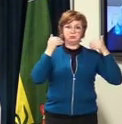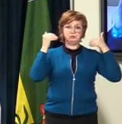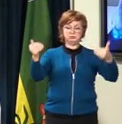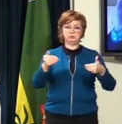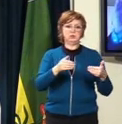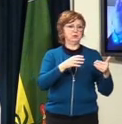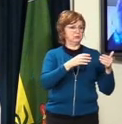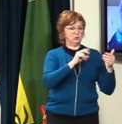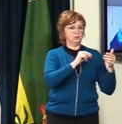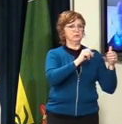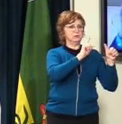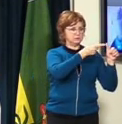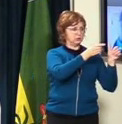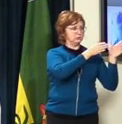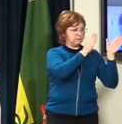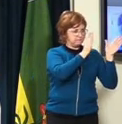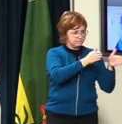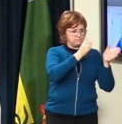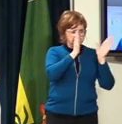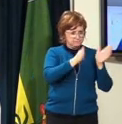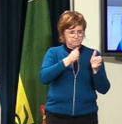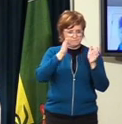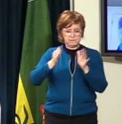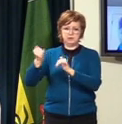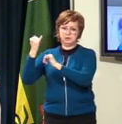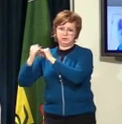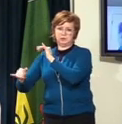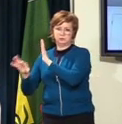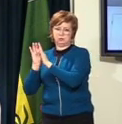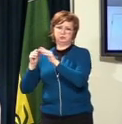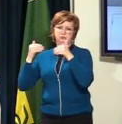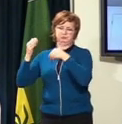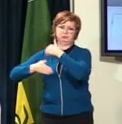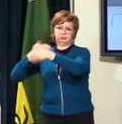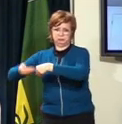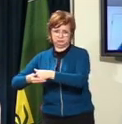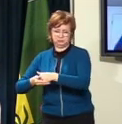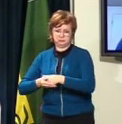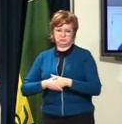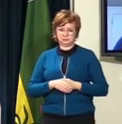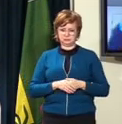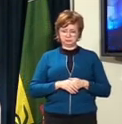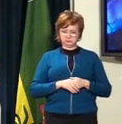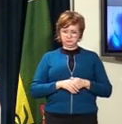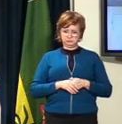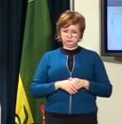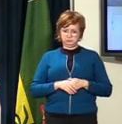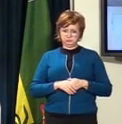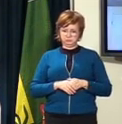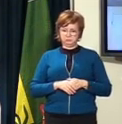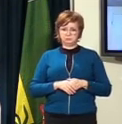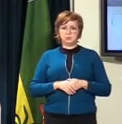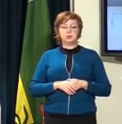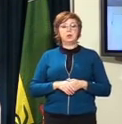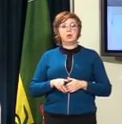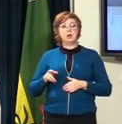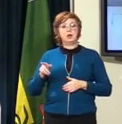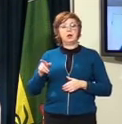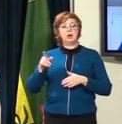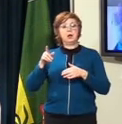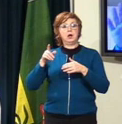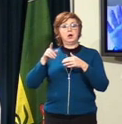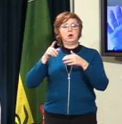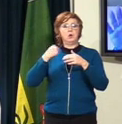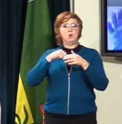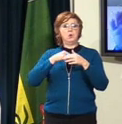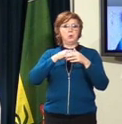So the key to making a decision on actually activating the field hospital would be, what are the projections looking